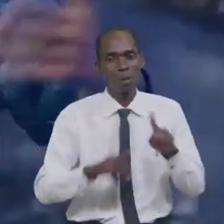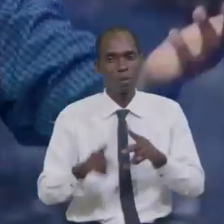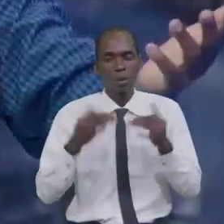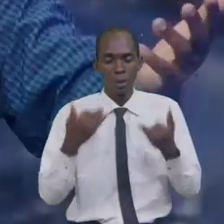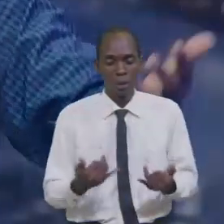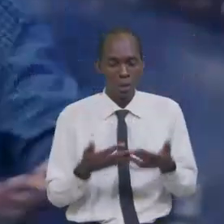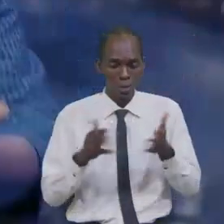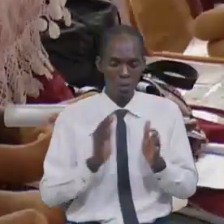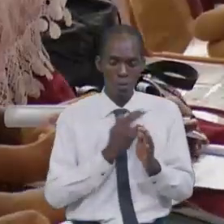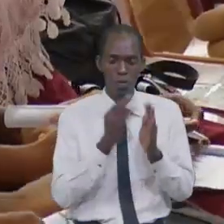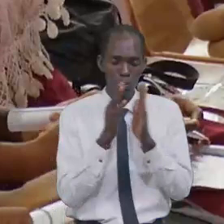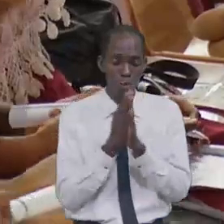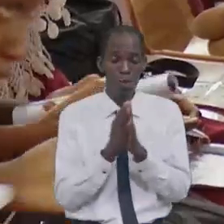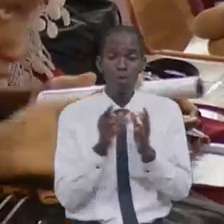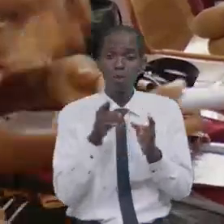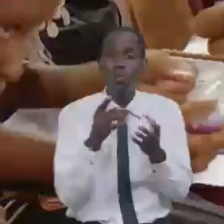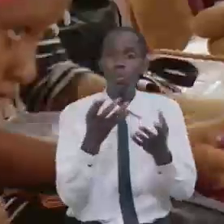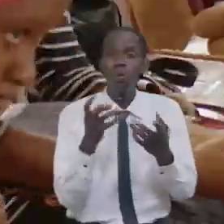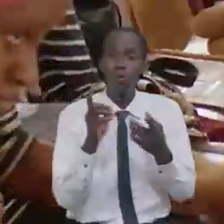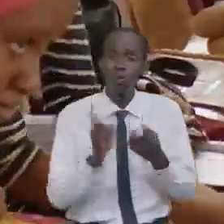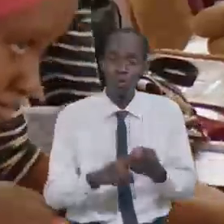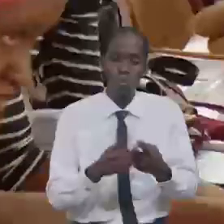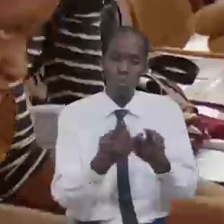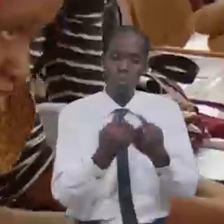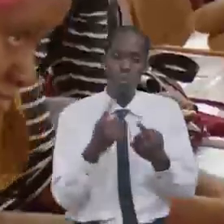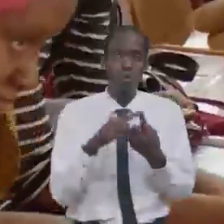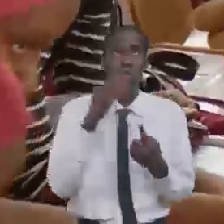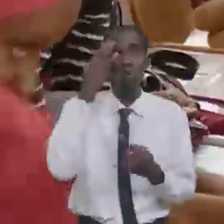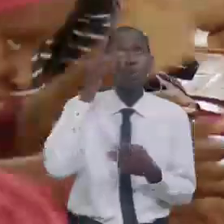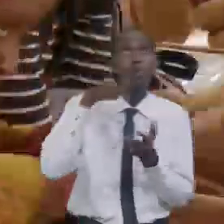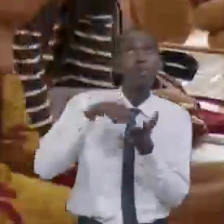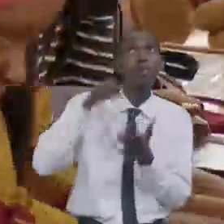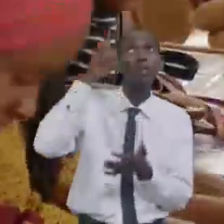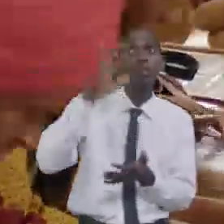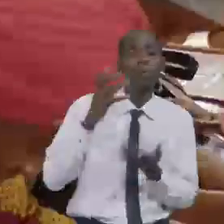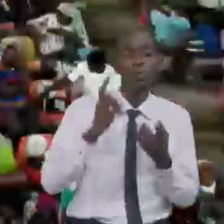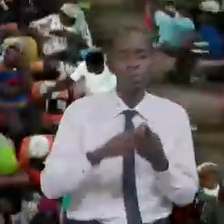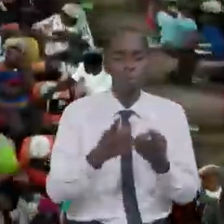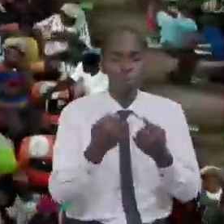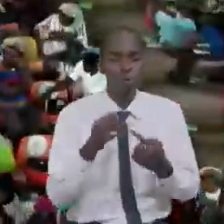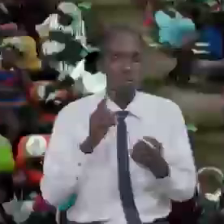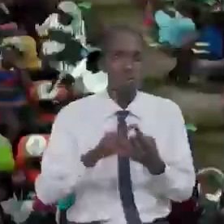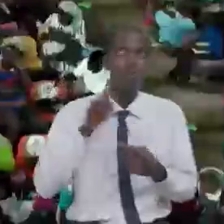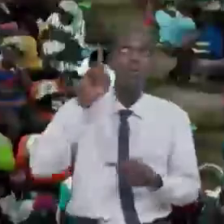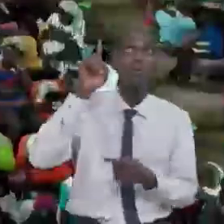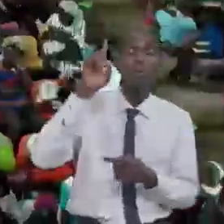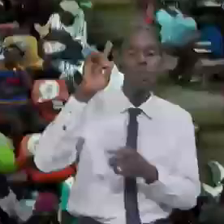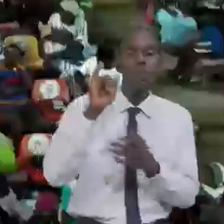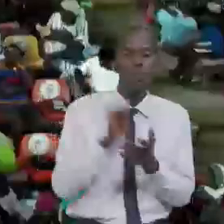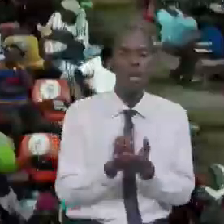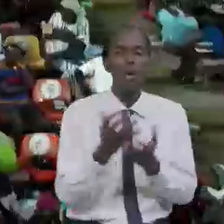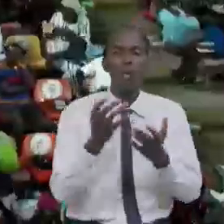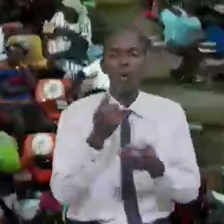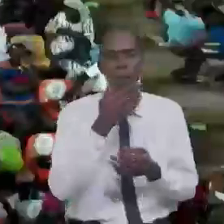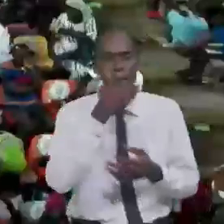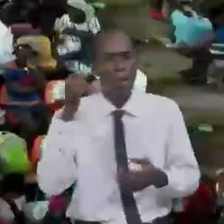closed. You want to come to this God and you want to come to this one who is thinking the best of you, who is